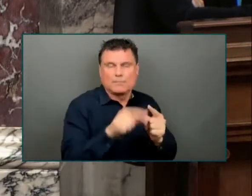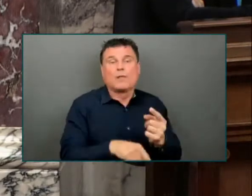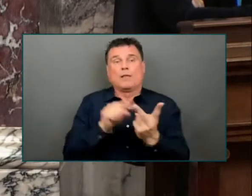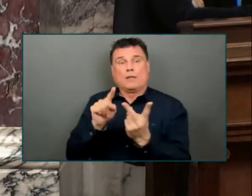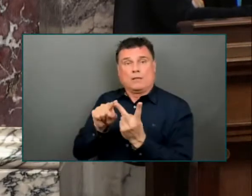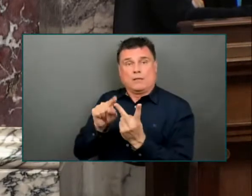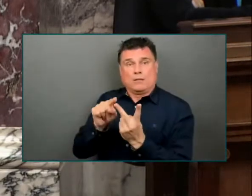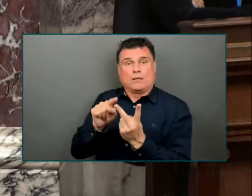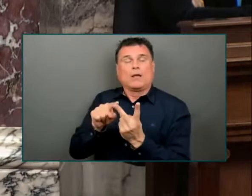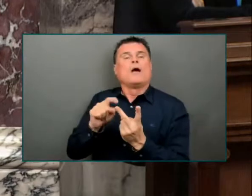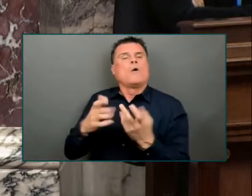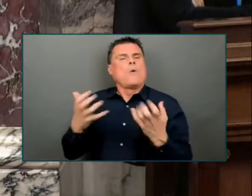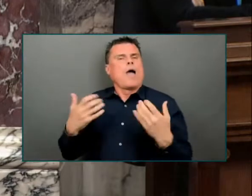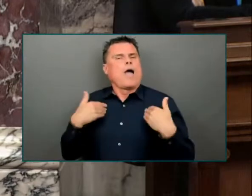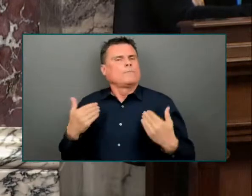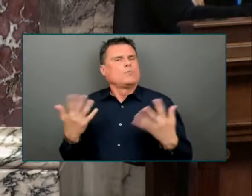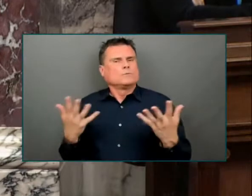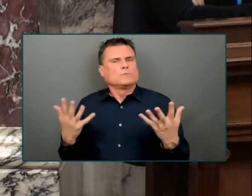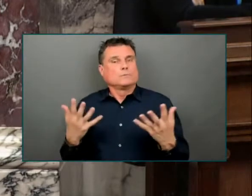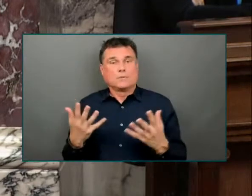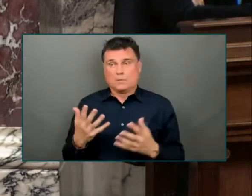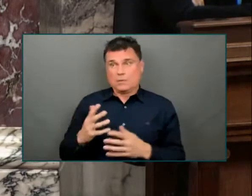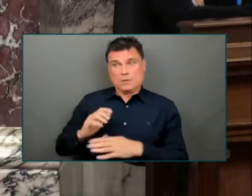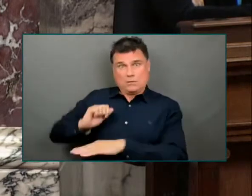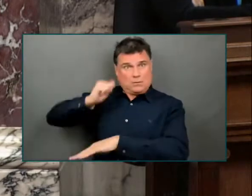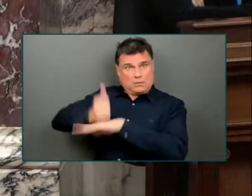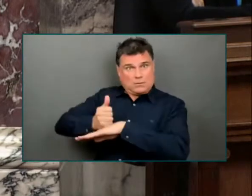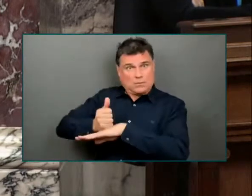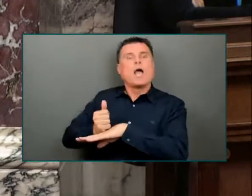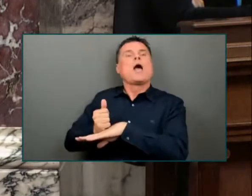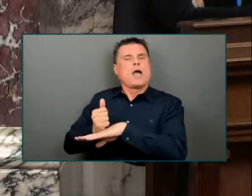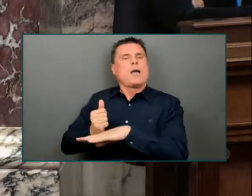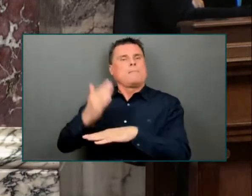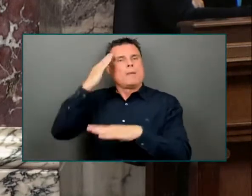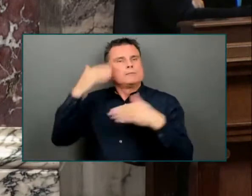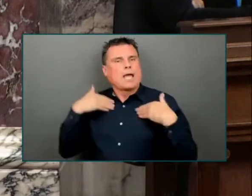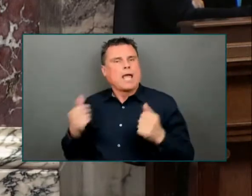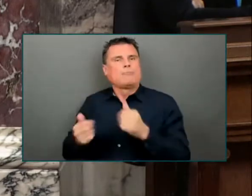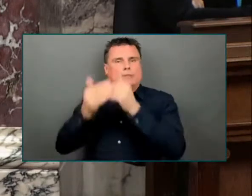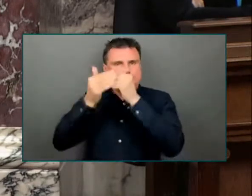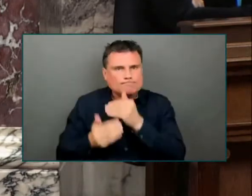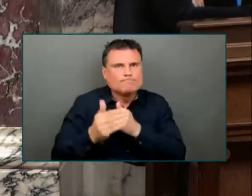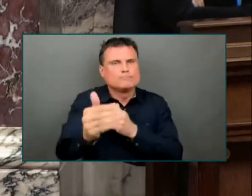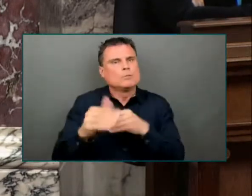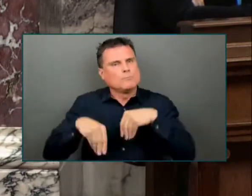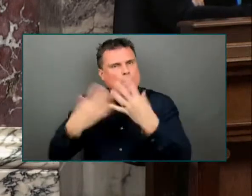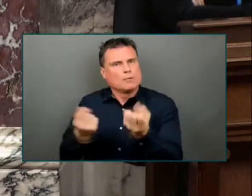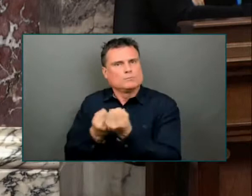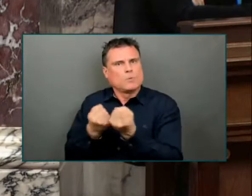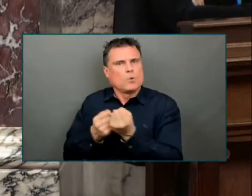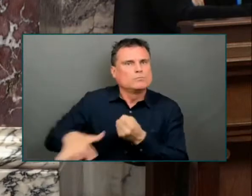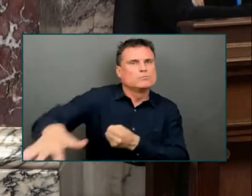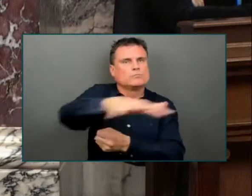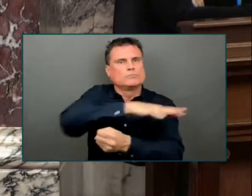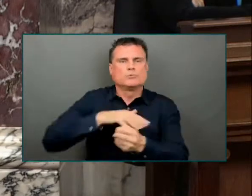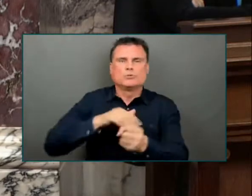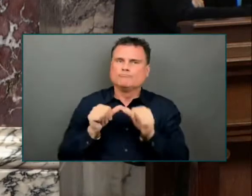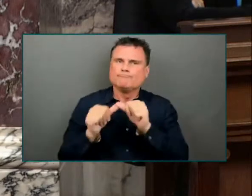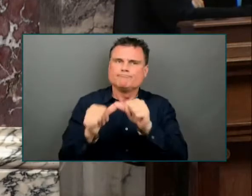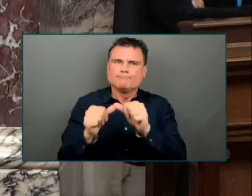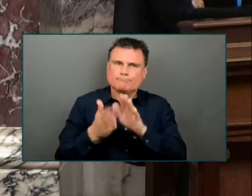For many BC seniors, staying safe meant saying goodbye to visits with family members, hugs from